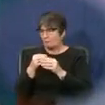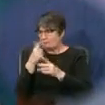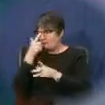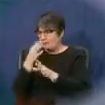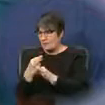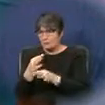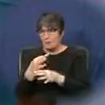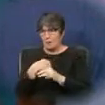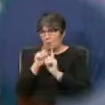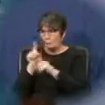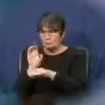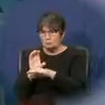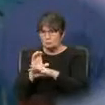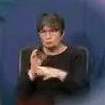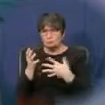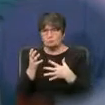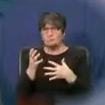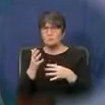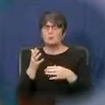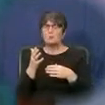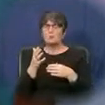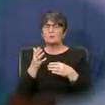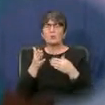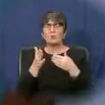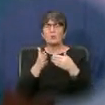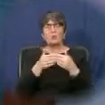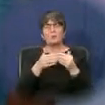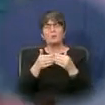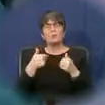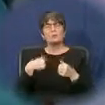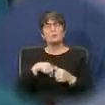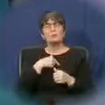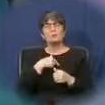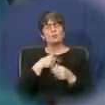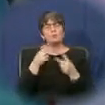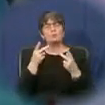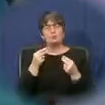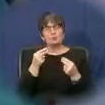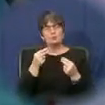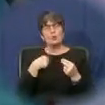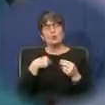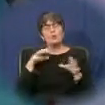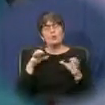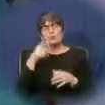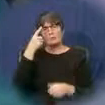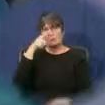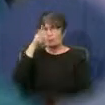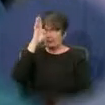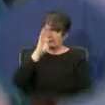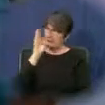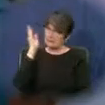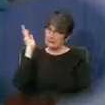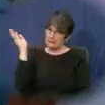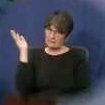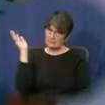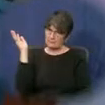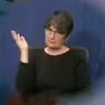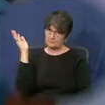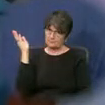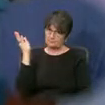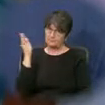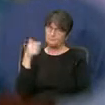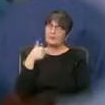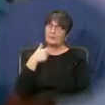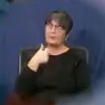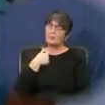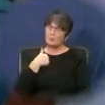but how we, everything that we choose to do is found to be in service of God's kingdom. And we put ourselves in God's